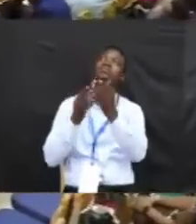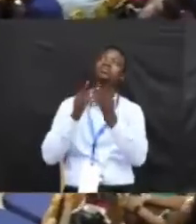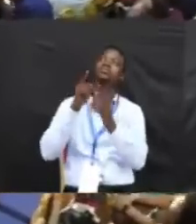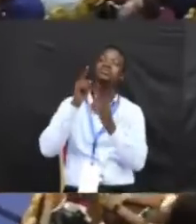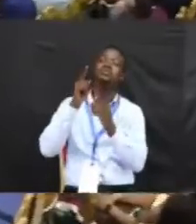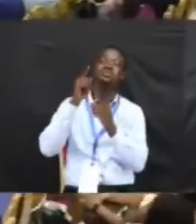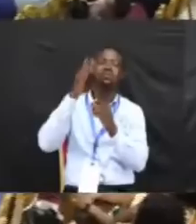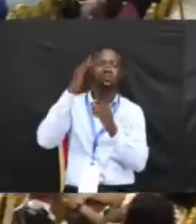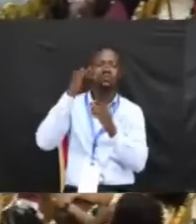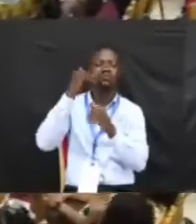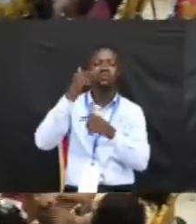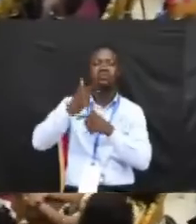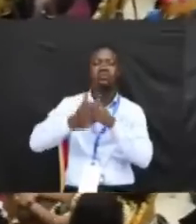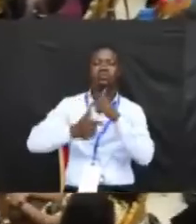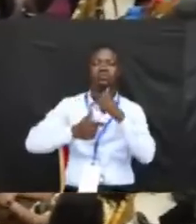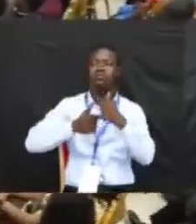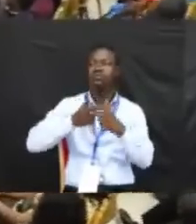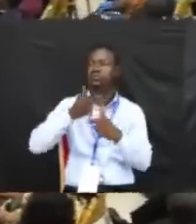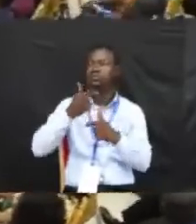for your grace?